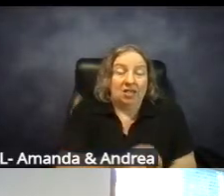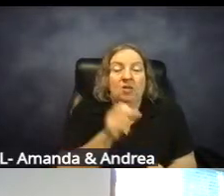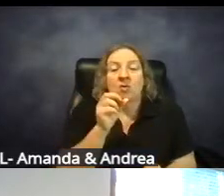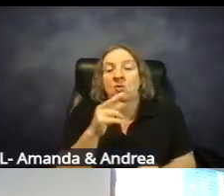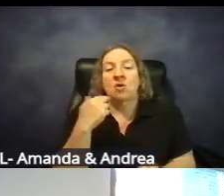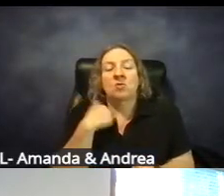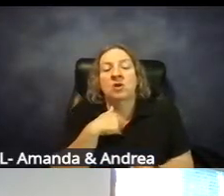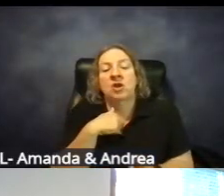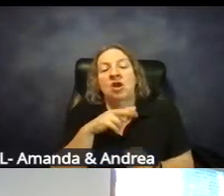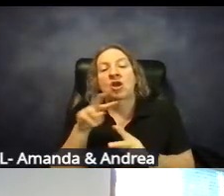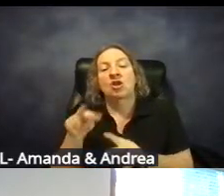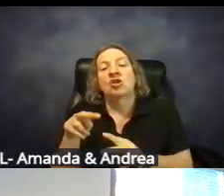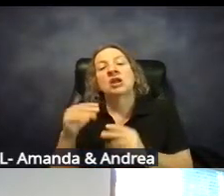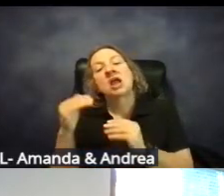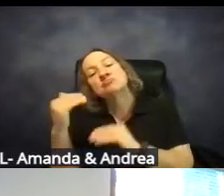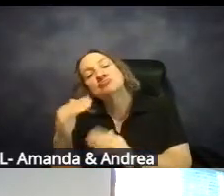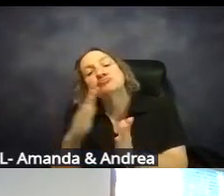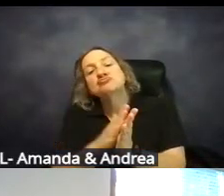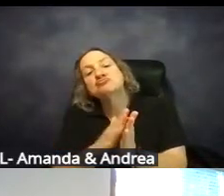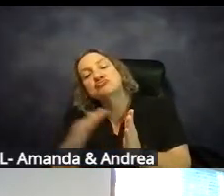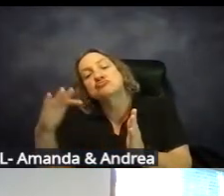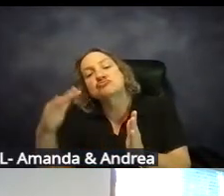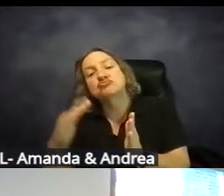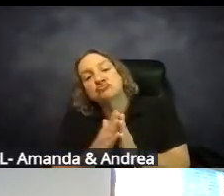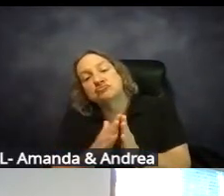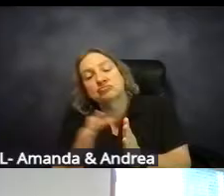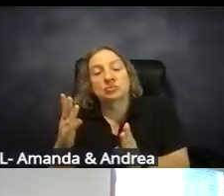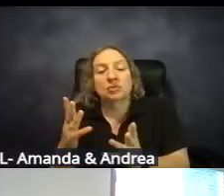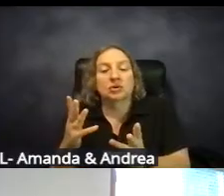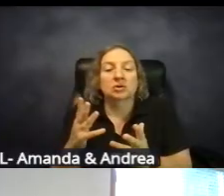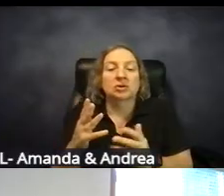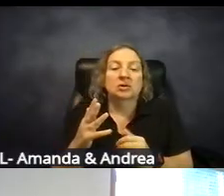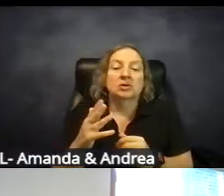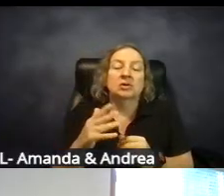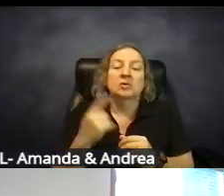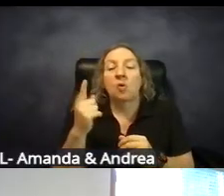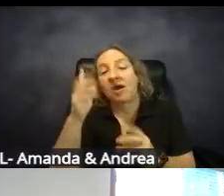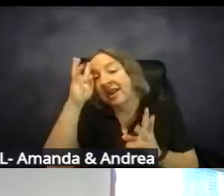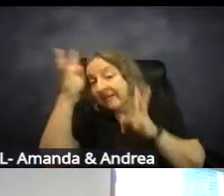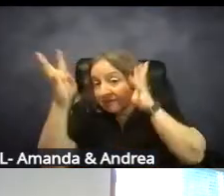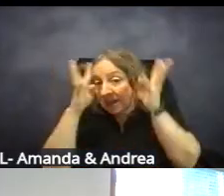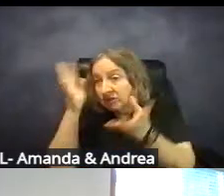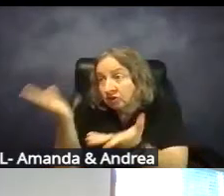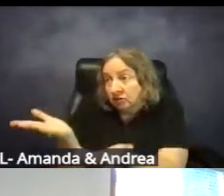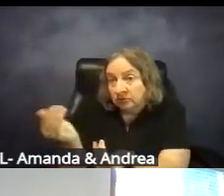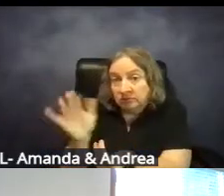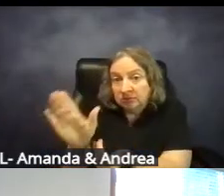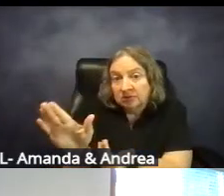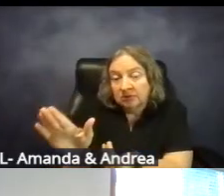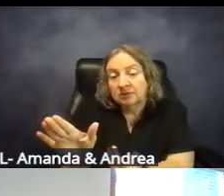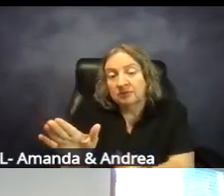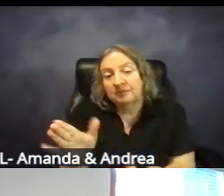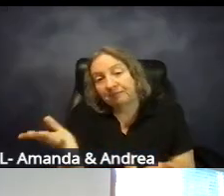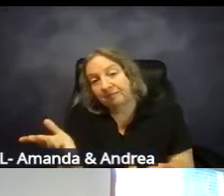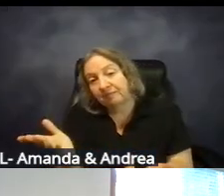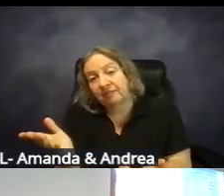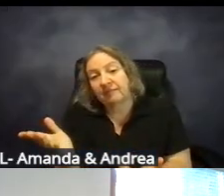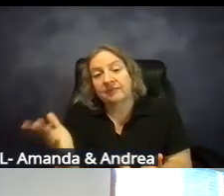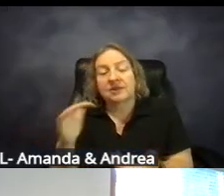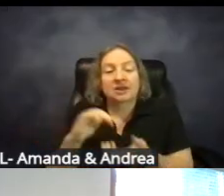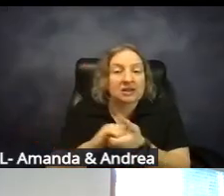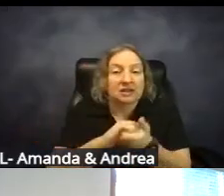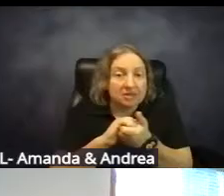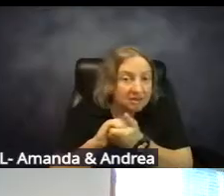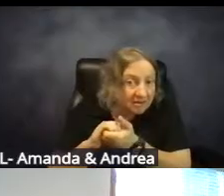those envelope of requirements and we're looking for, one is innovation and